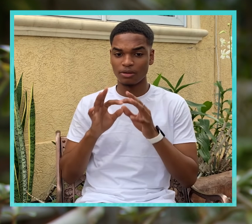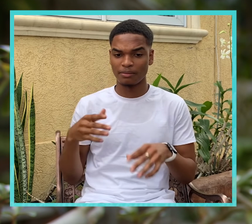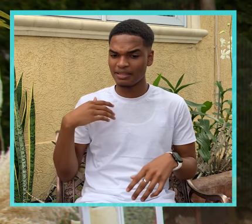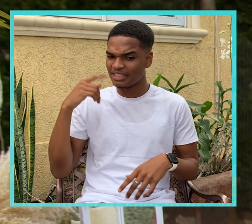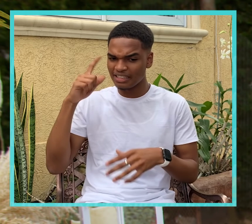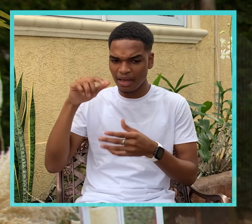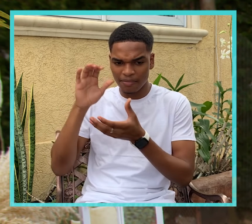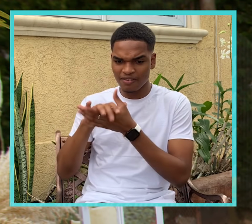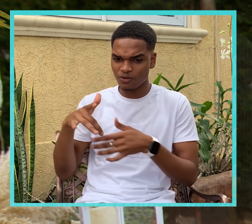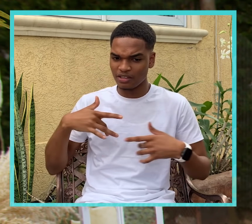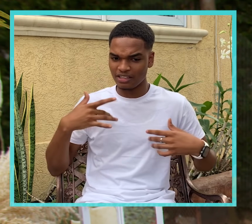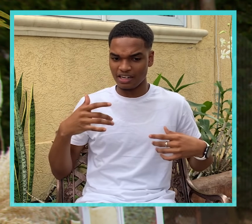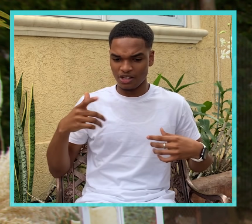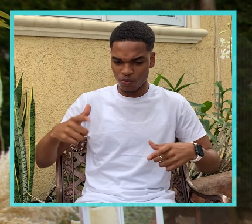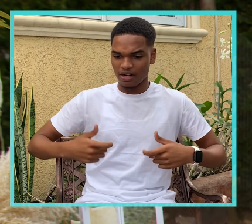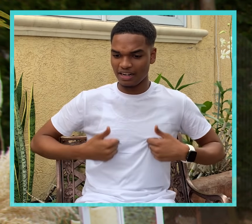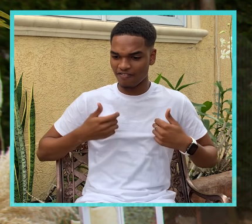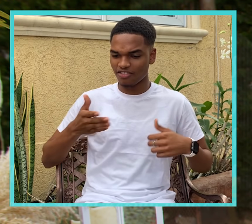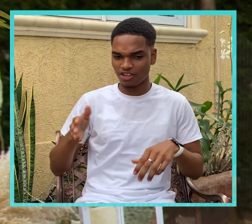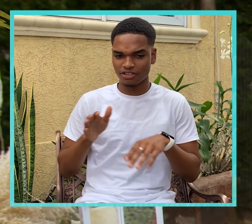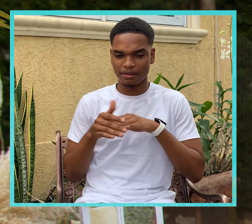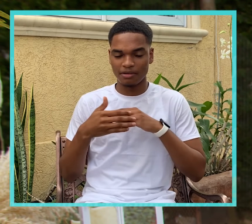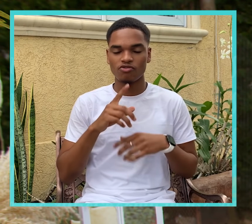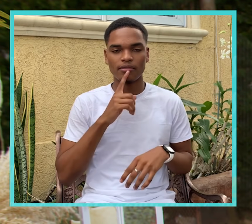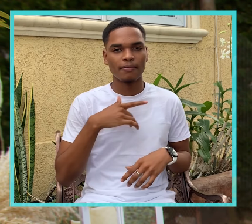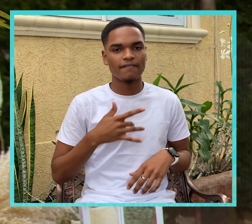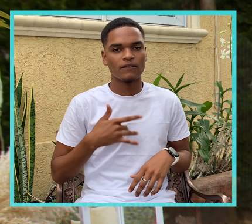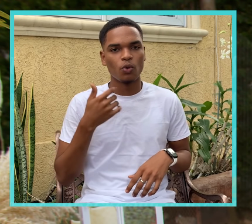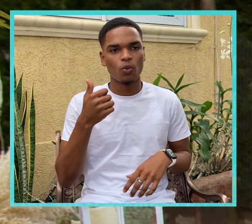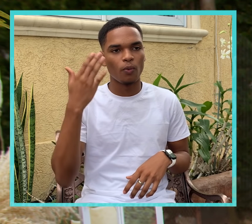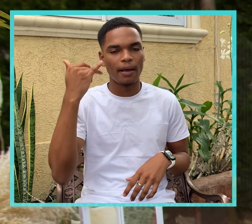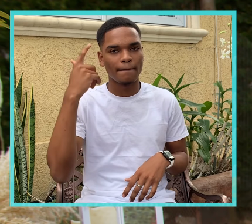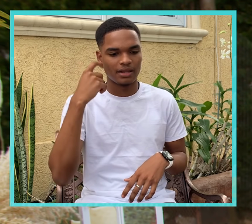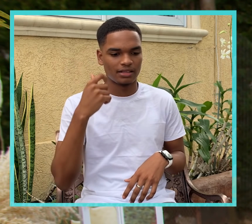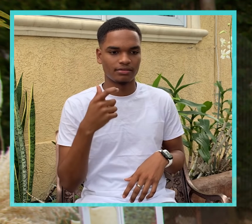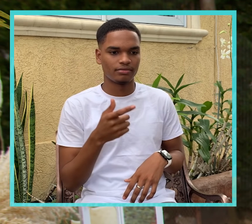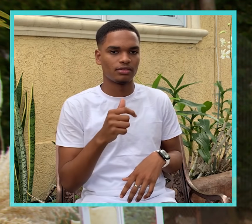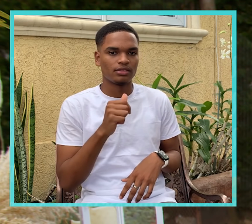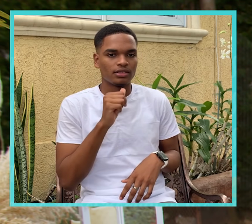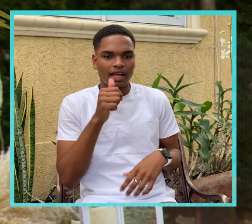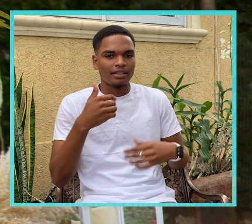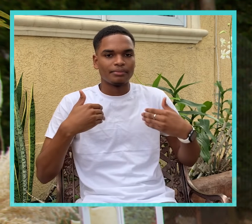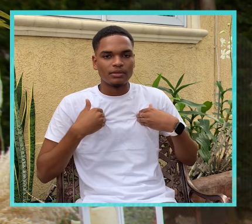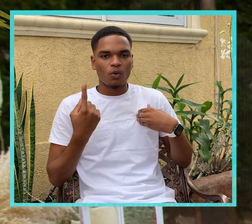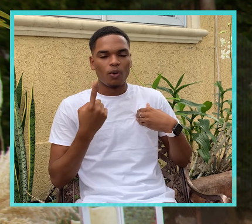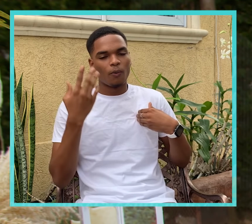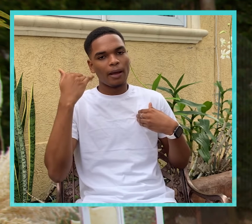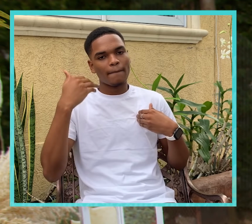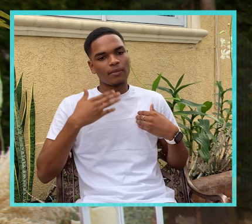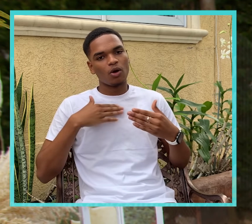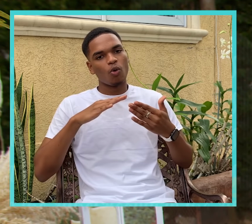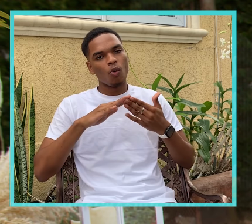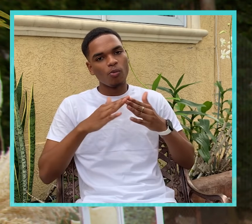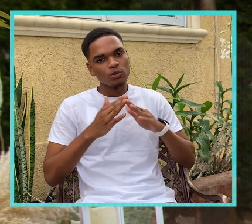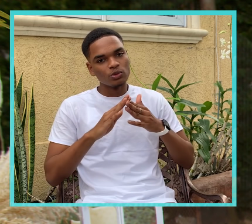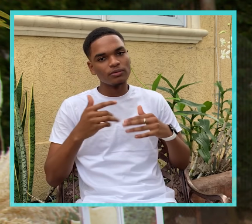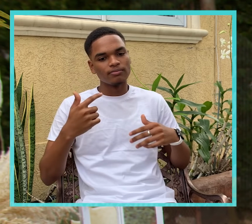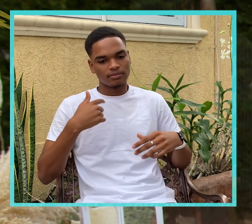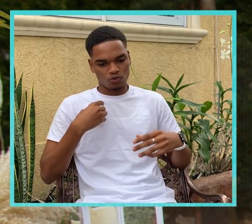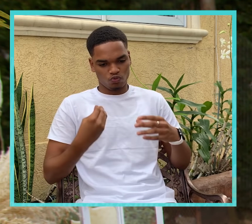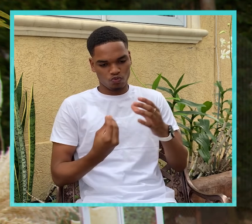And I feel good because I know that all of that is not me. It's from a community. A community that